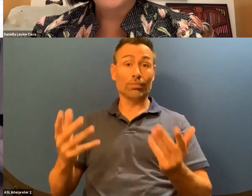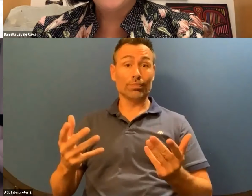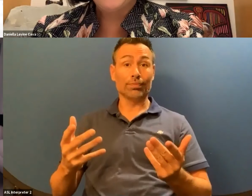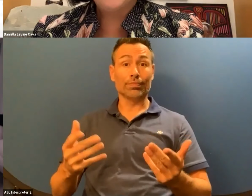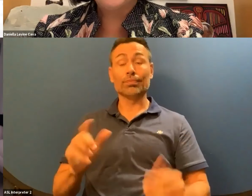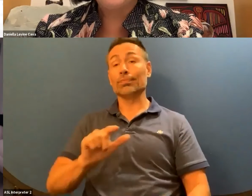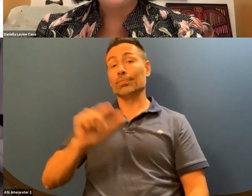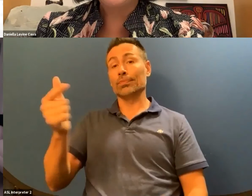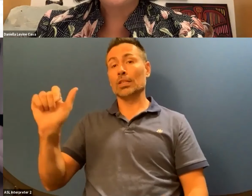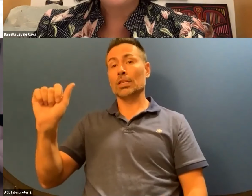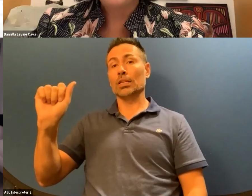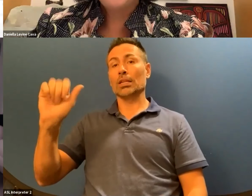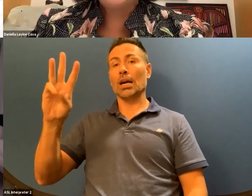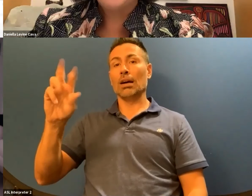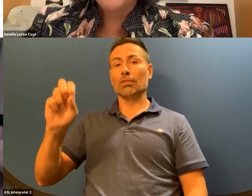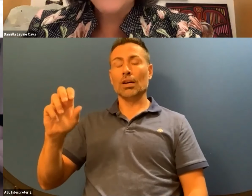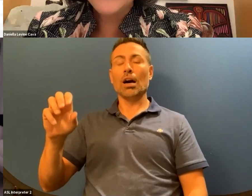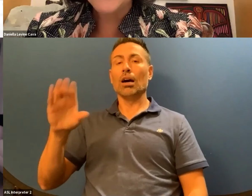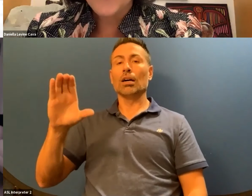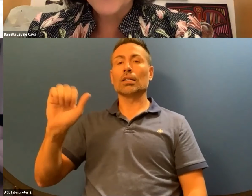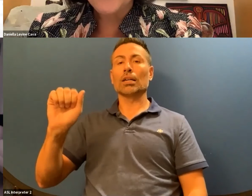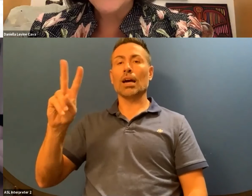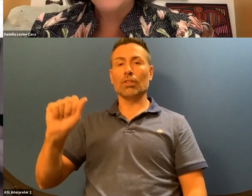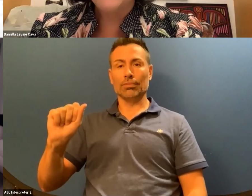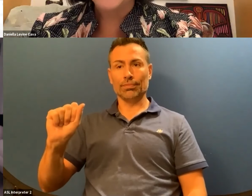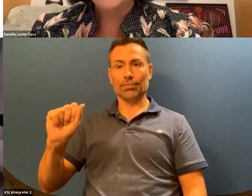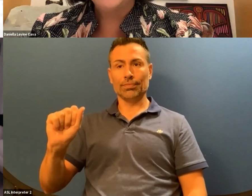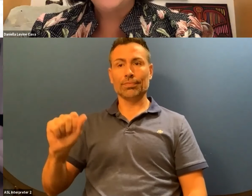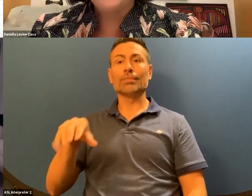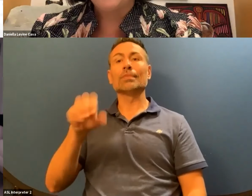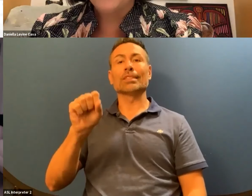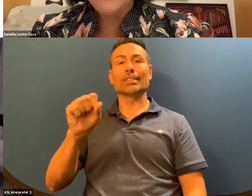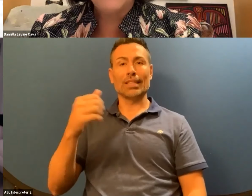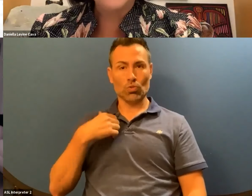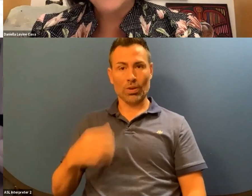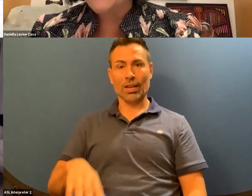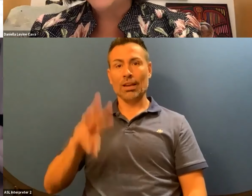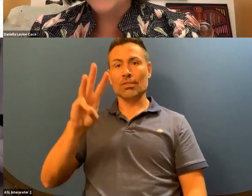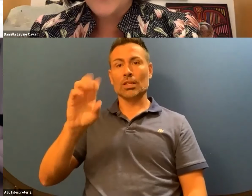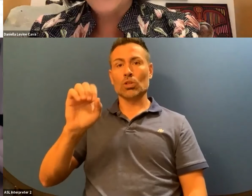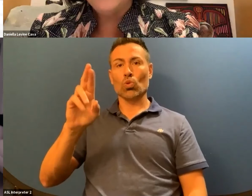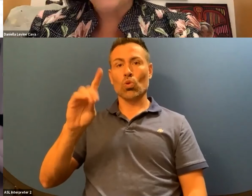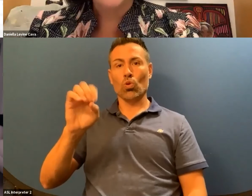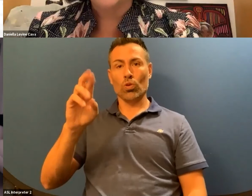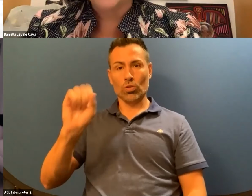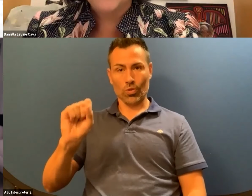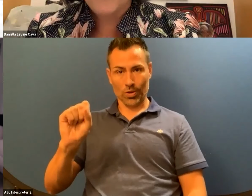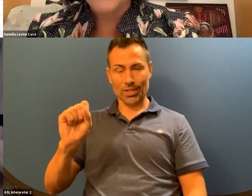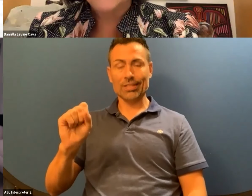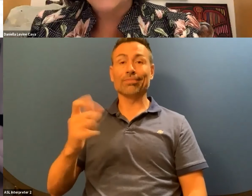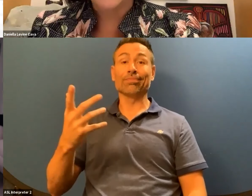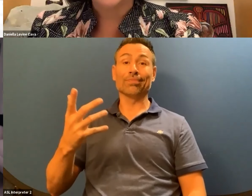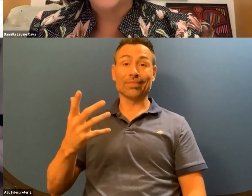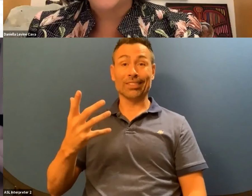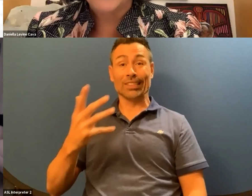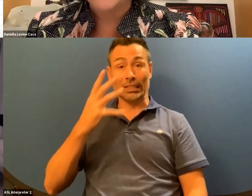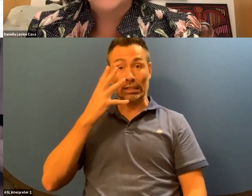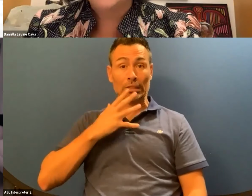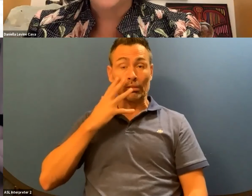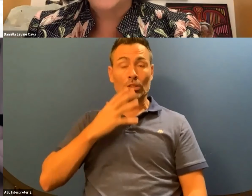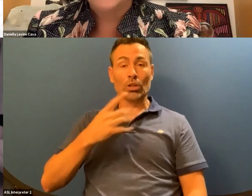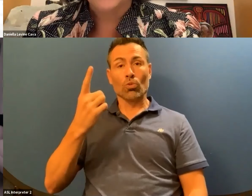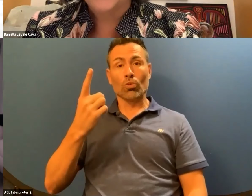please. So, yes, we have 6 corridors, and fortunately, one of them is underway. It wasn't what was promised. It wasn't what the